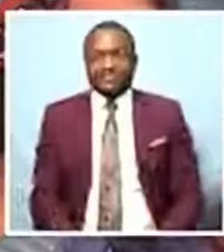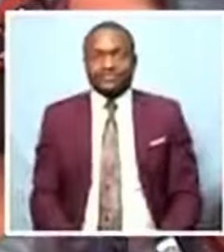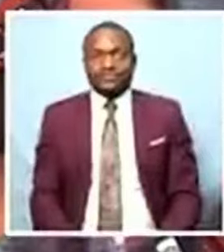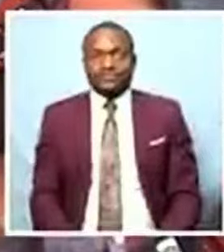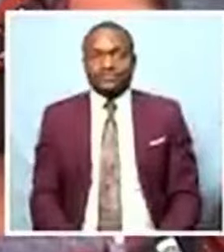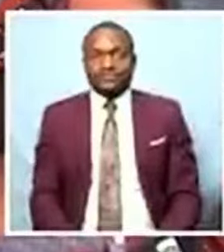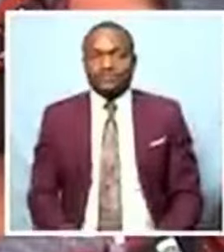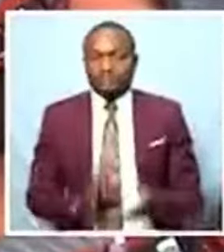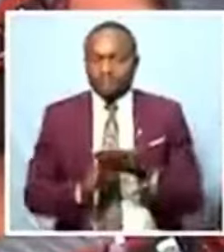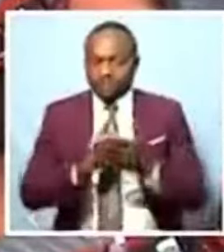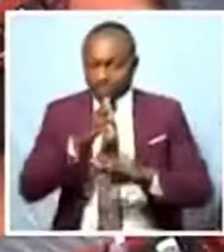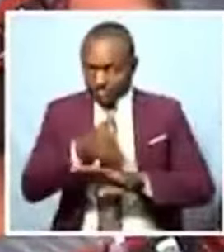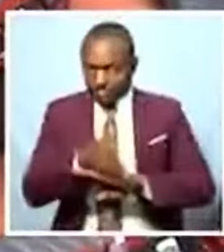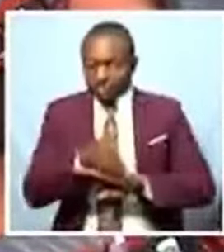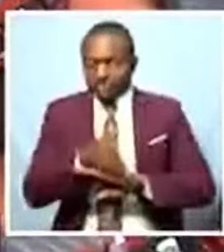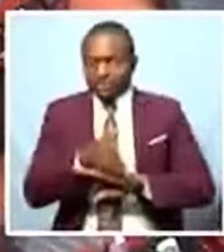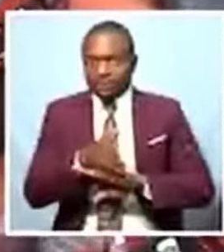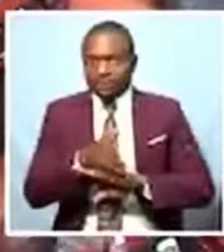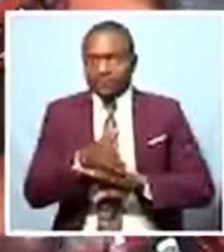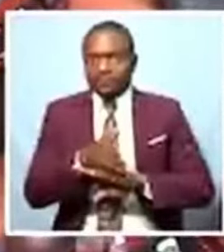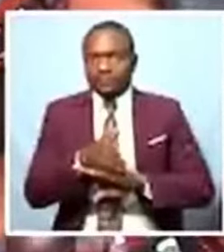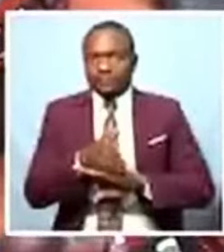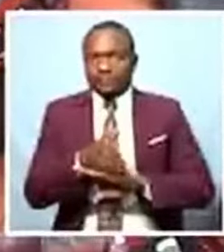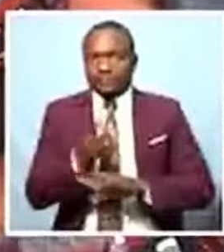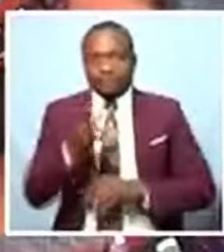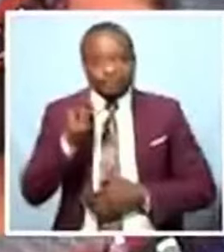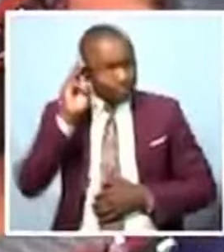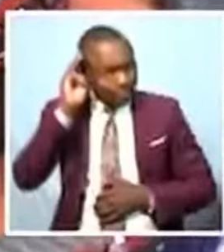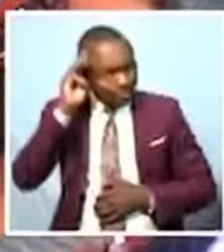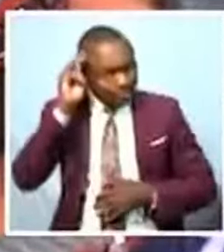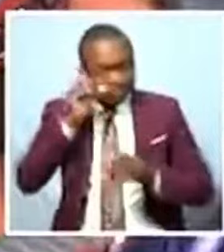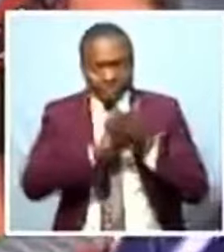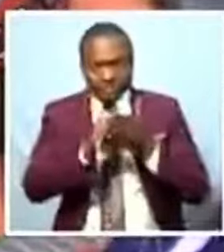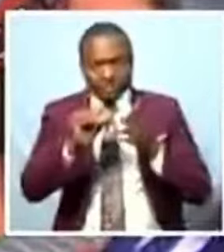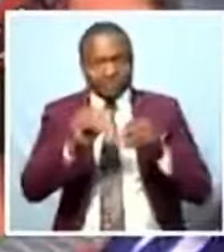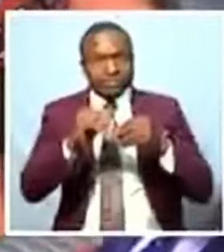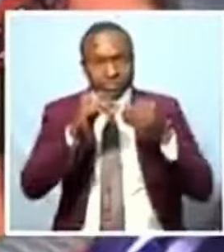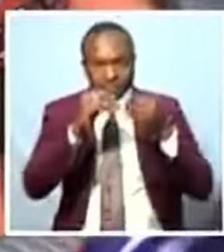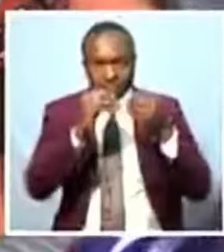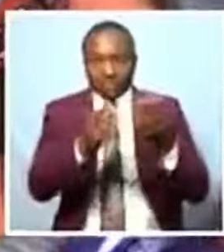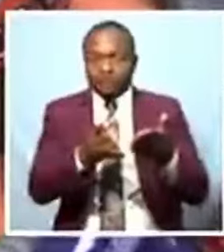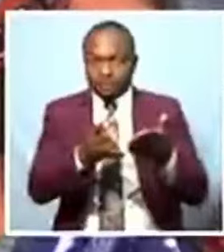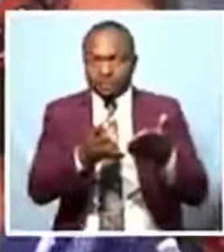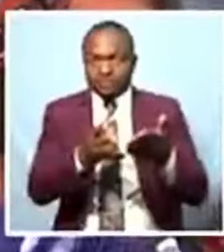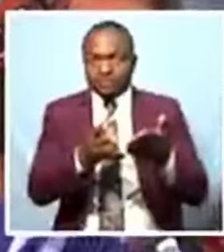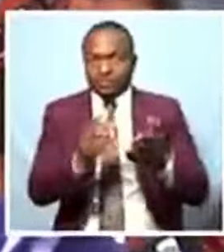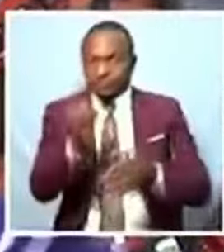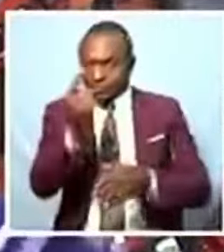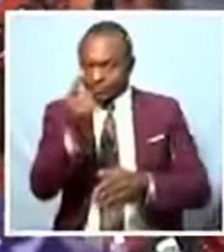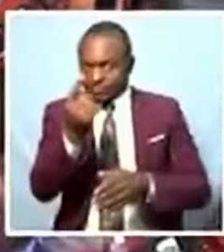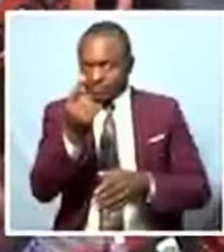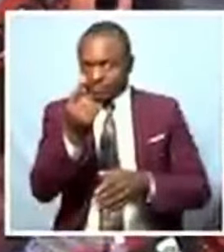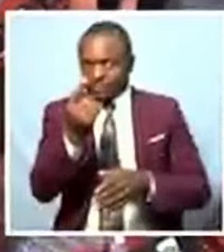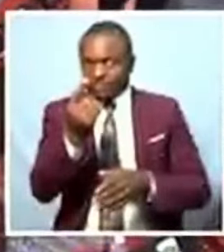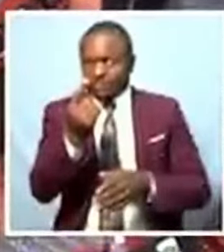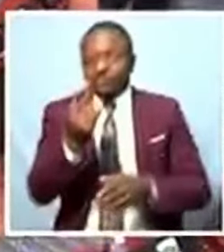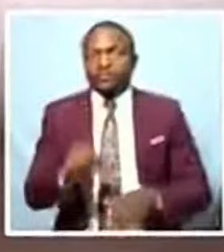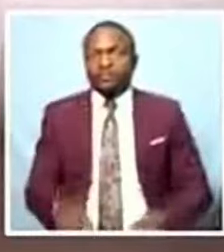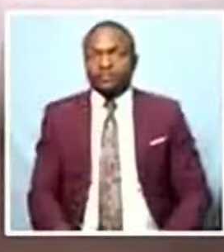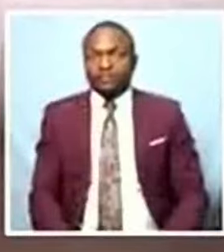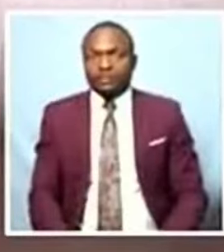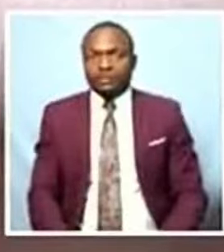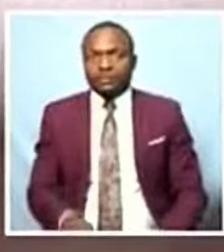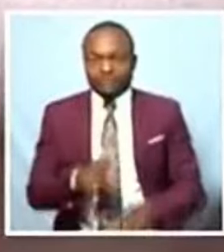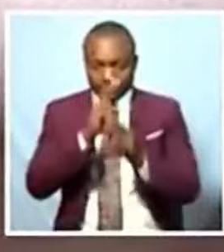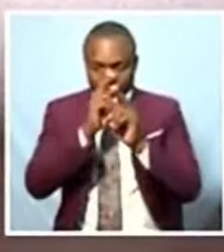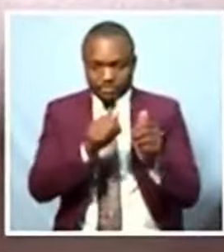thereafter there were two ministerial statements that were considered on the floor of the House. The first ministerial statement was rendered by the